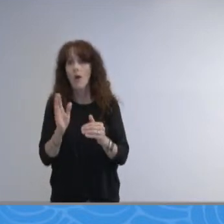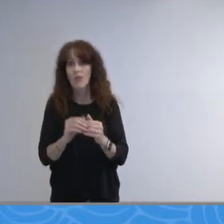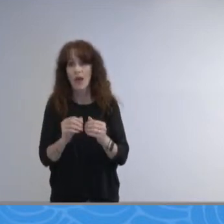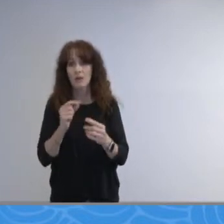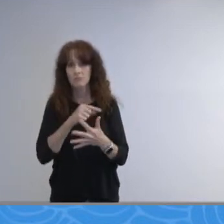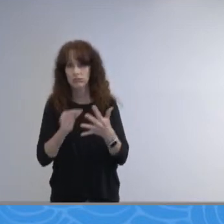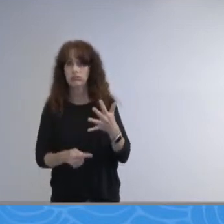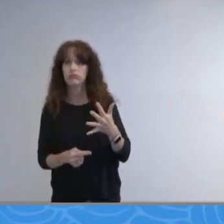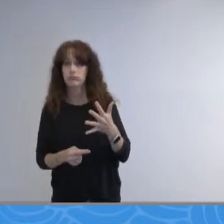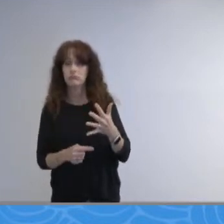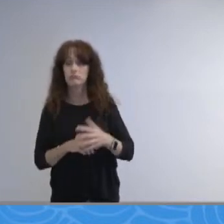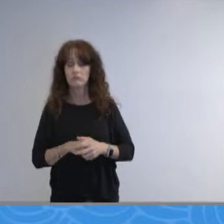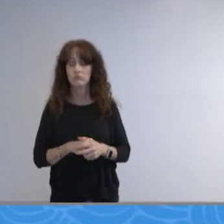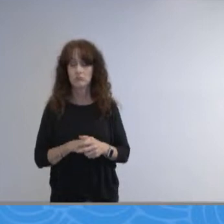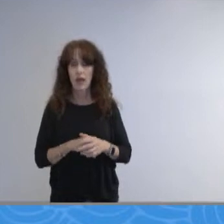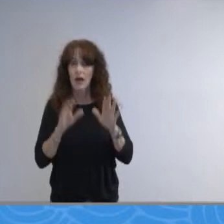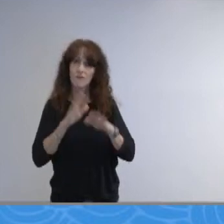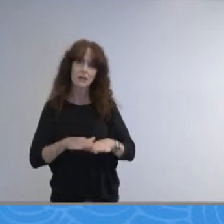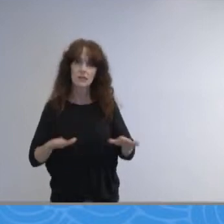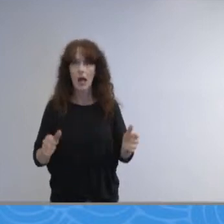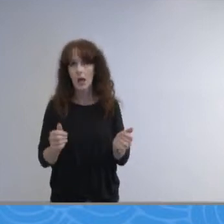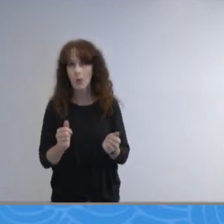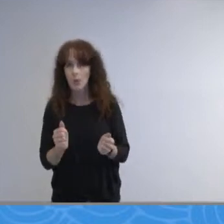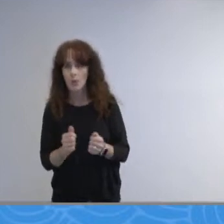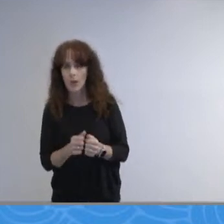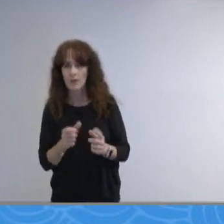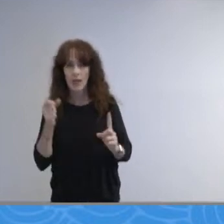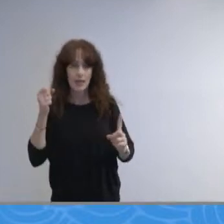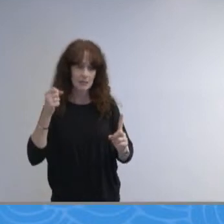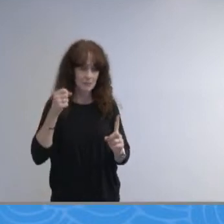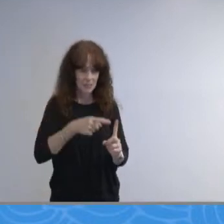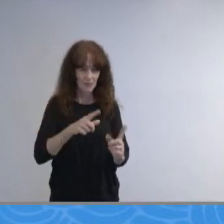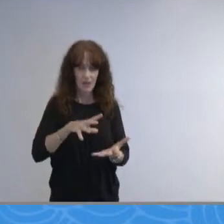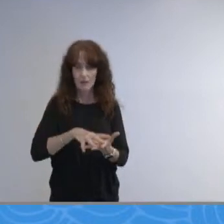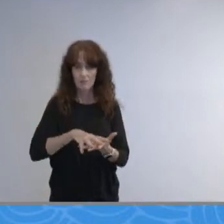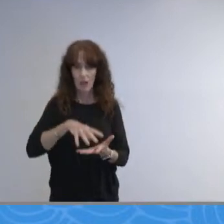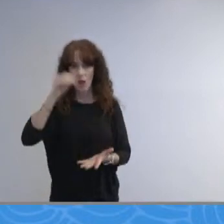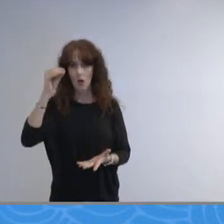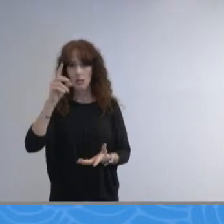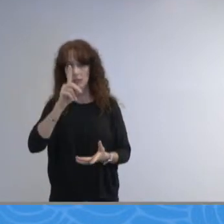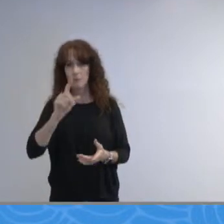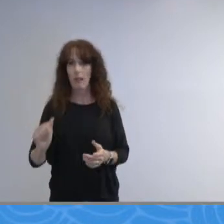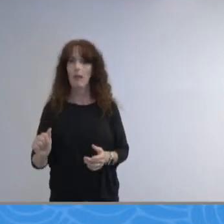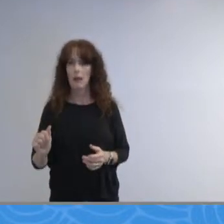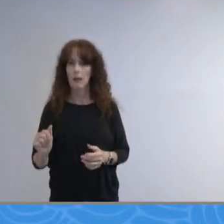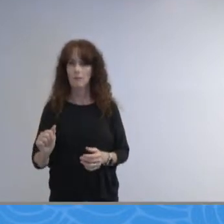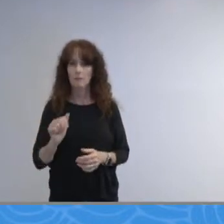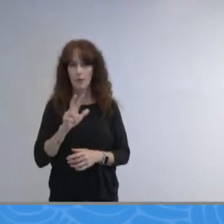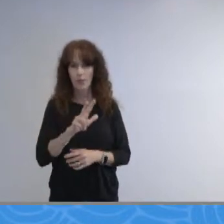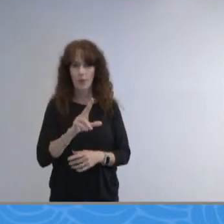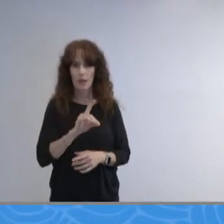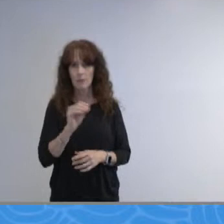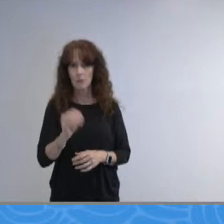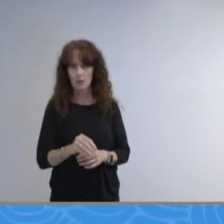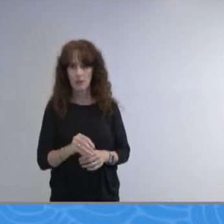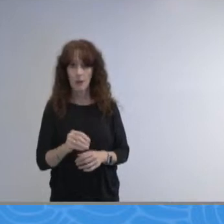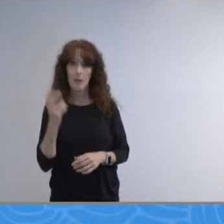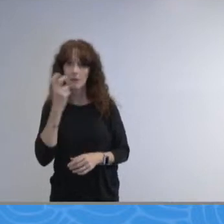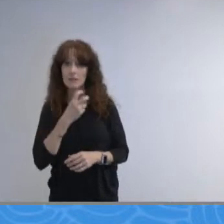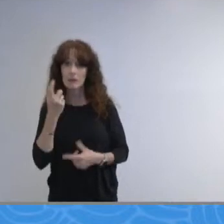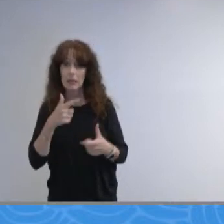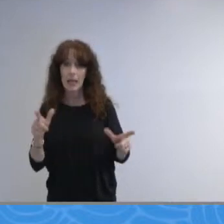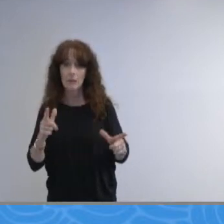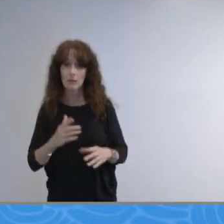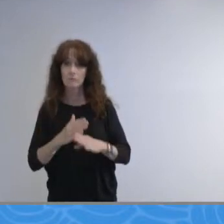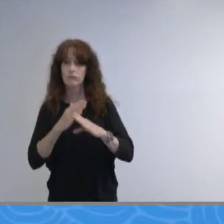So it's possible that we'll have a child with specific learning disability, or 38%, and then also a speech and language